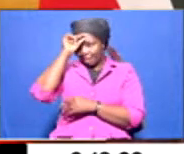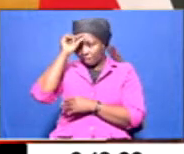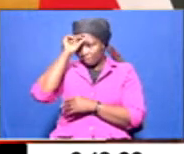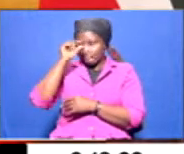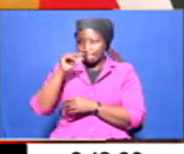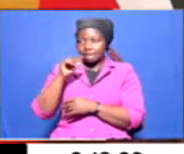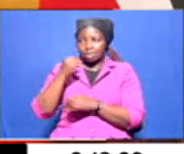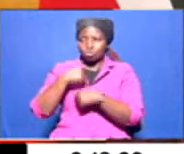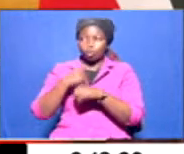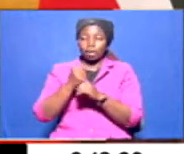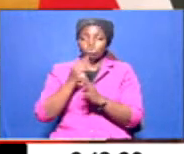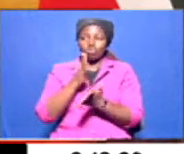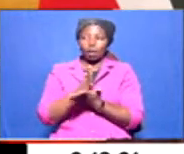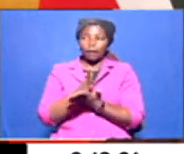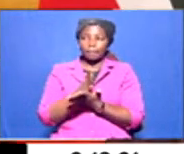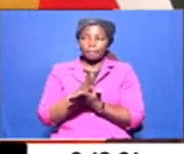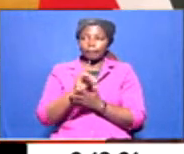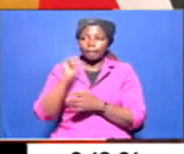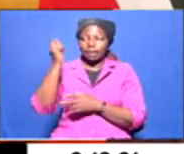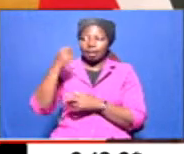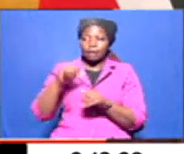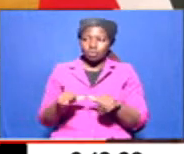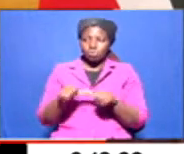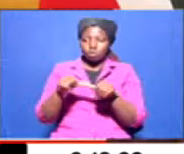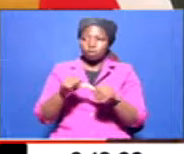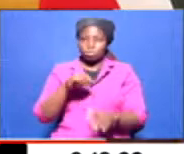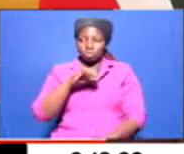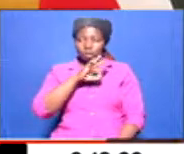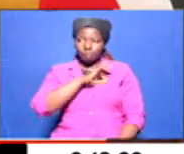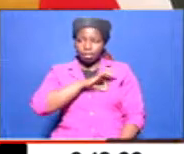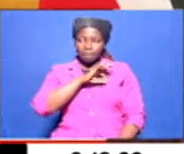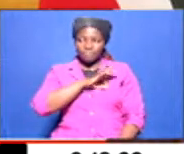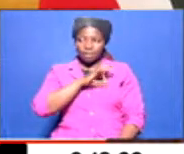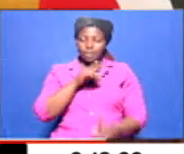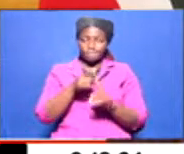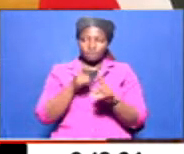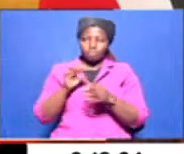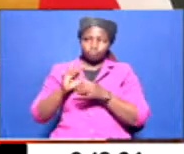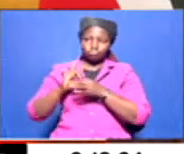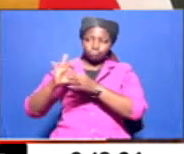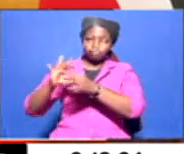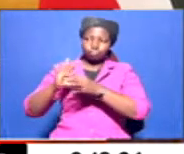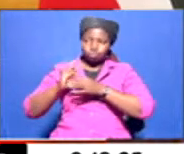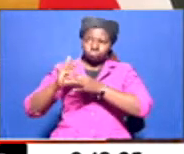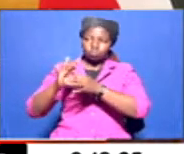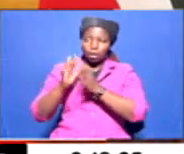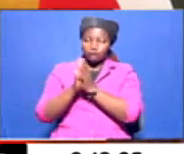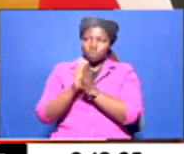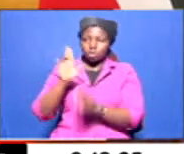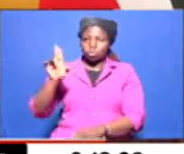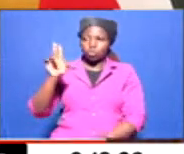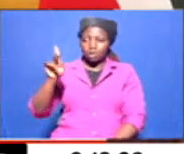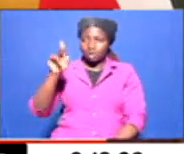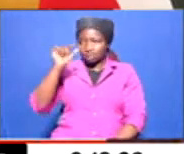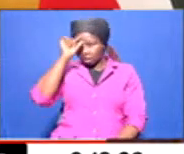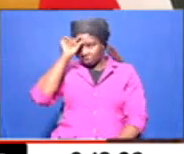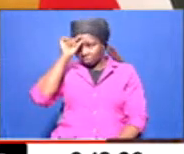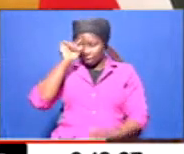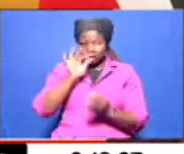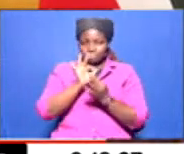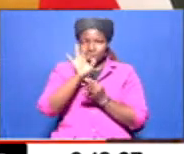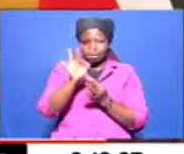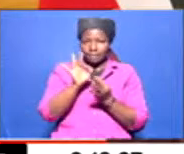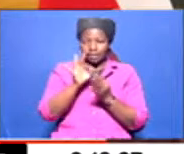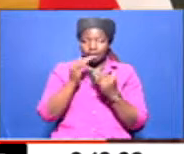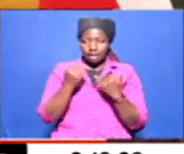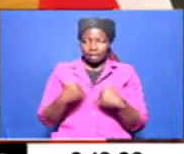to ensure that Kenya continues to benefit from the relationship with the UK government, and in particular in the